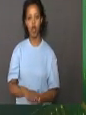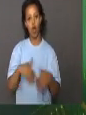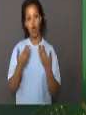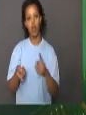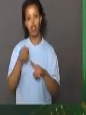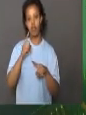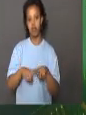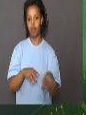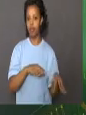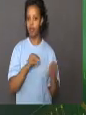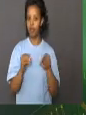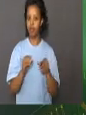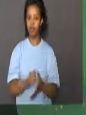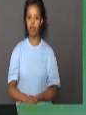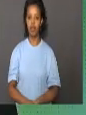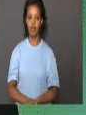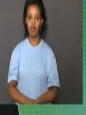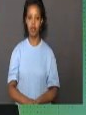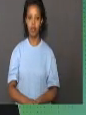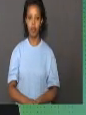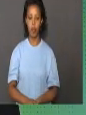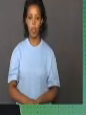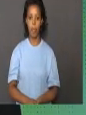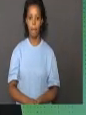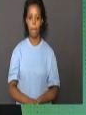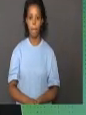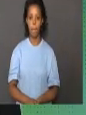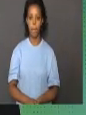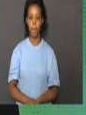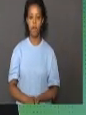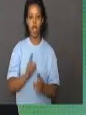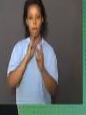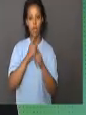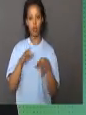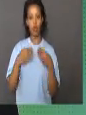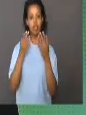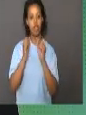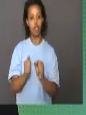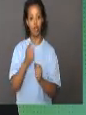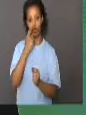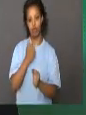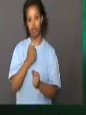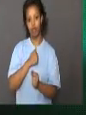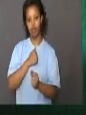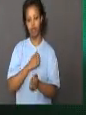Welcome back, students. I hope you were able to answer this question.